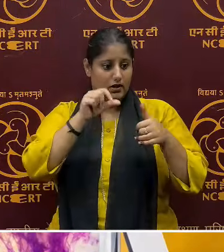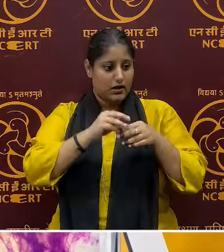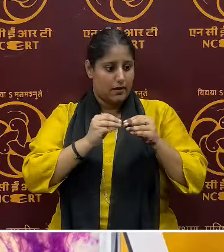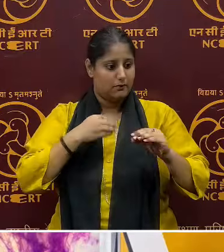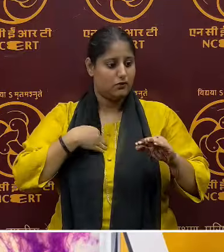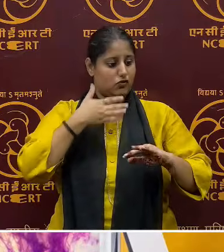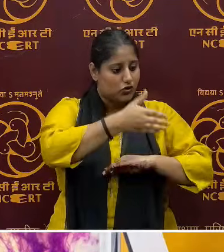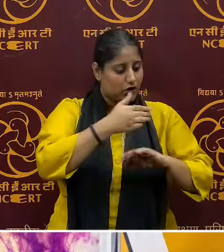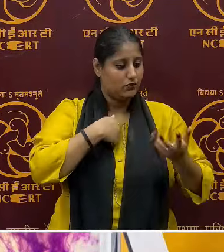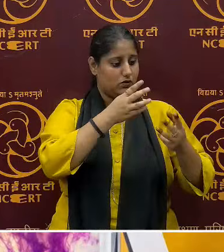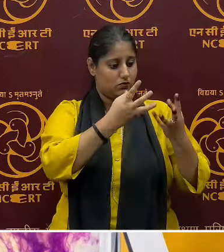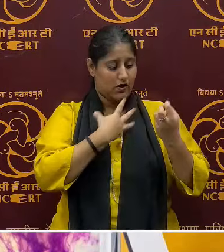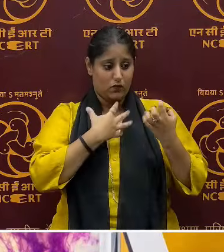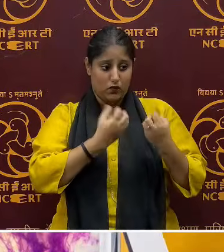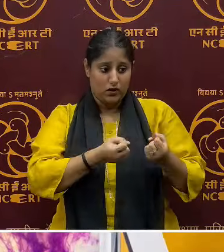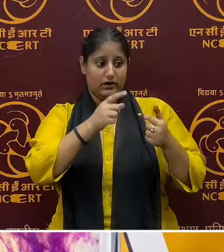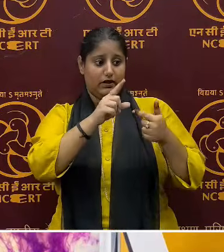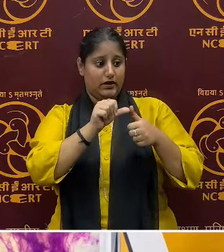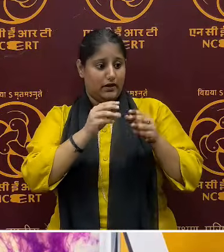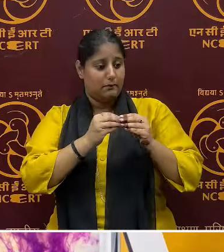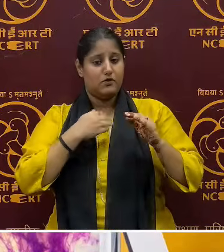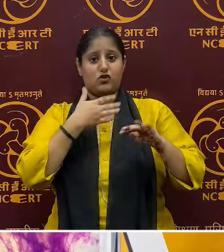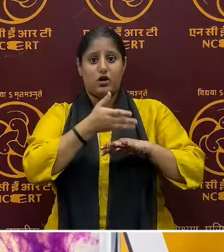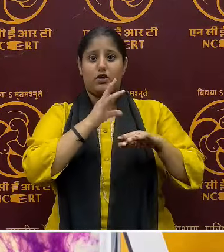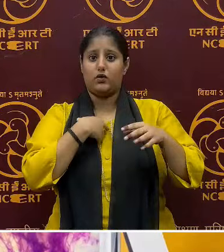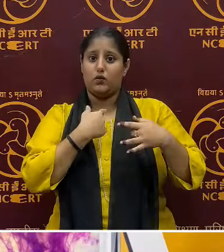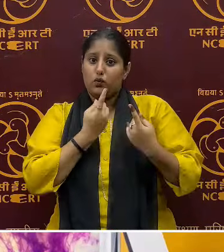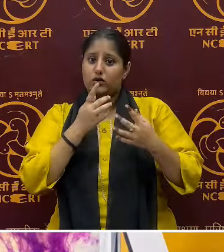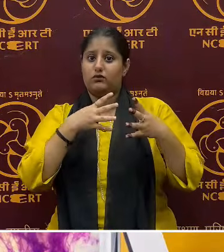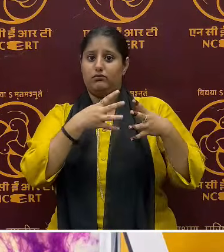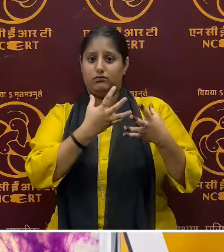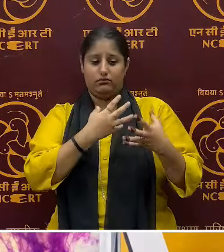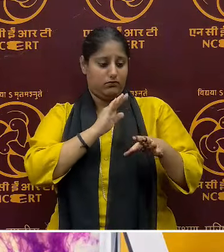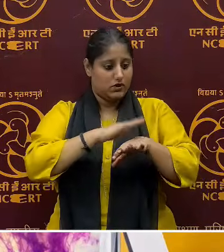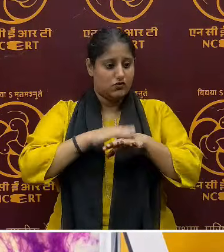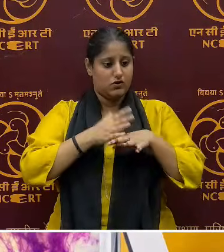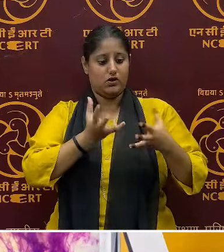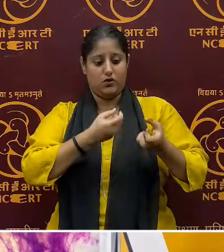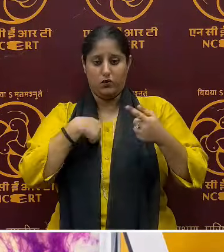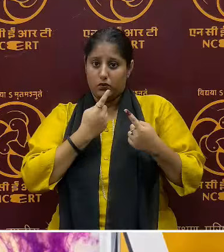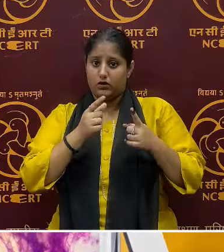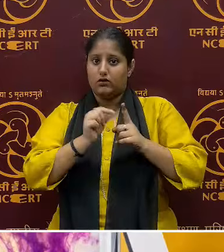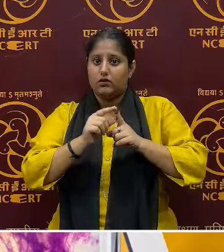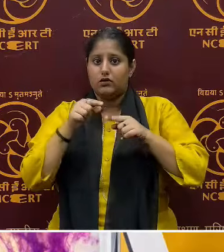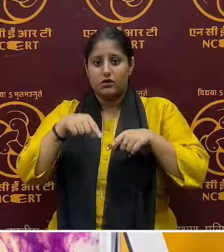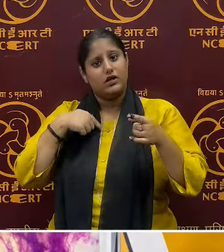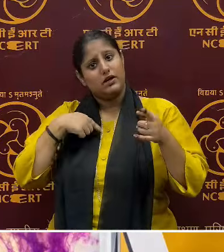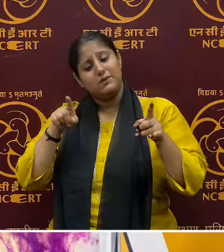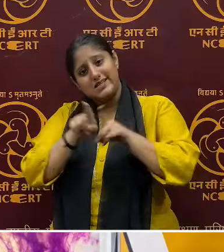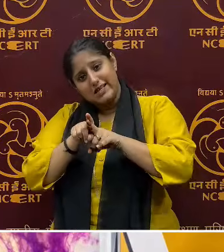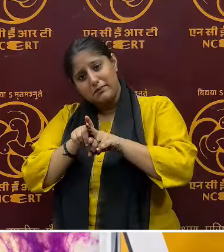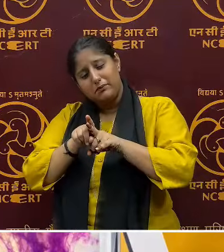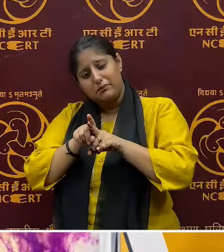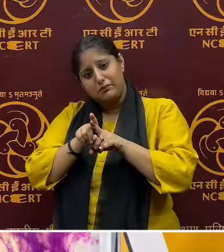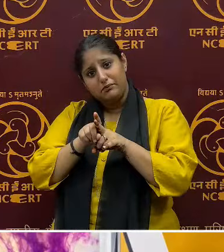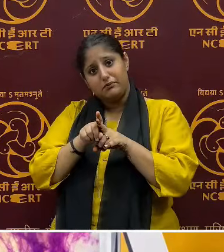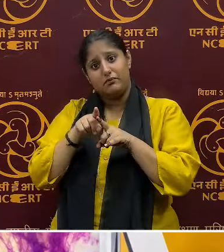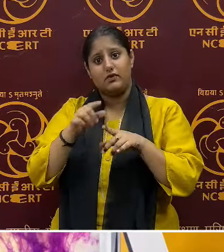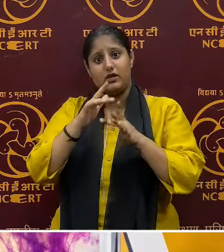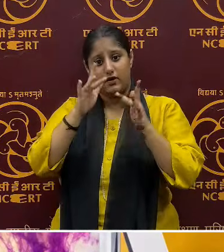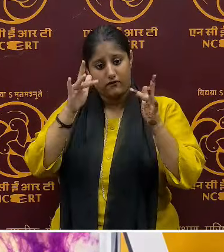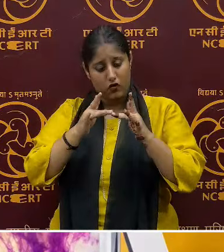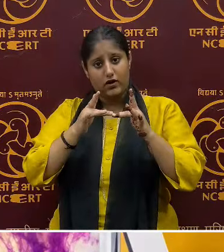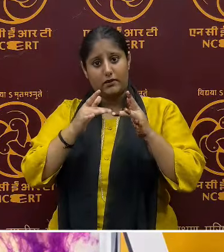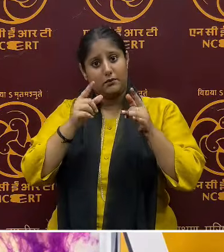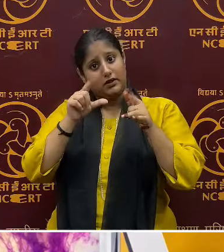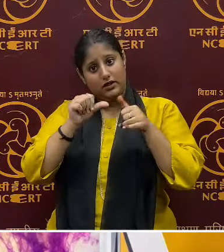beaker. I want to perform the experiment myself. But am I going to get the same kind of, I would say learning through virtual